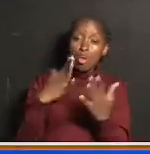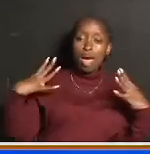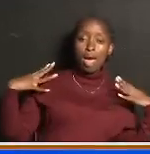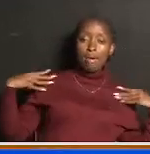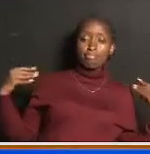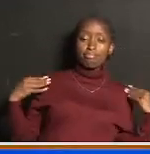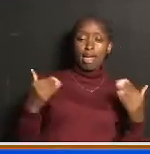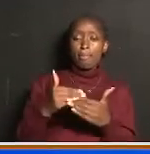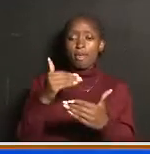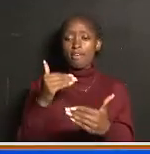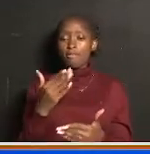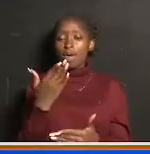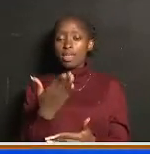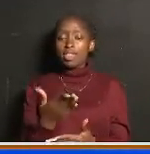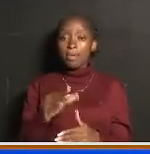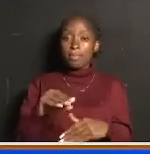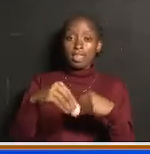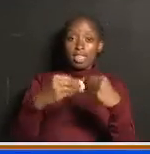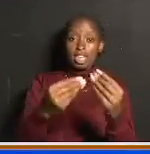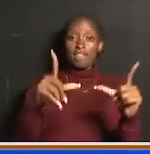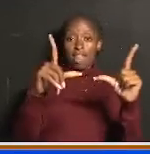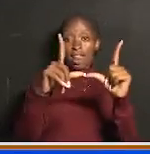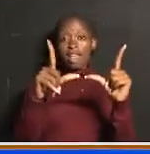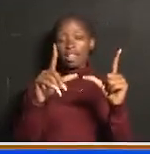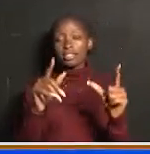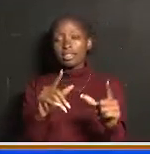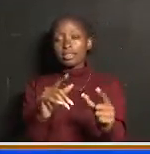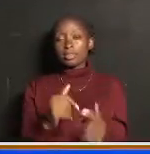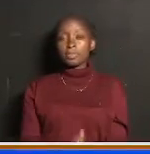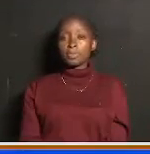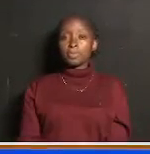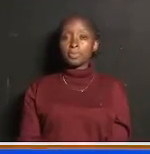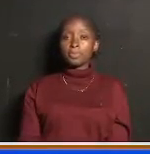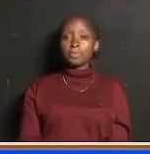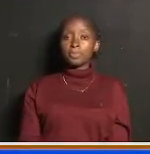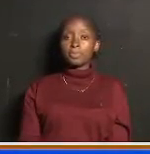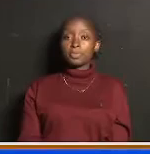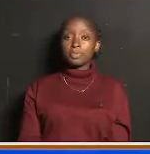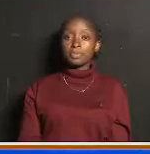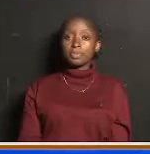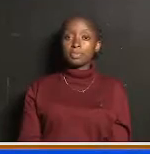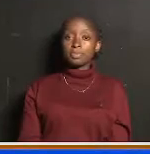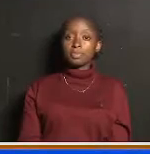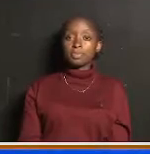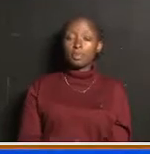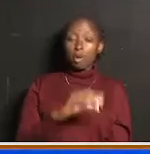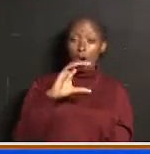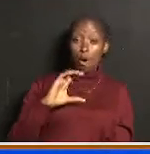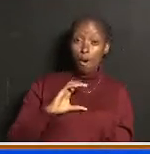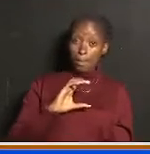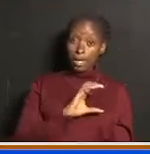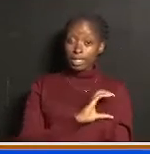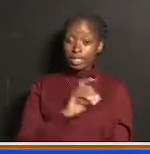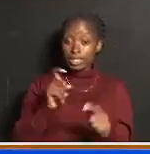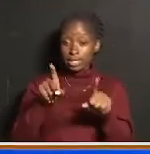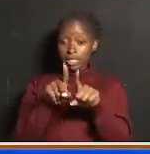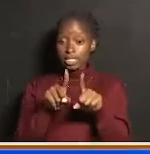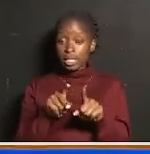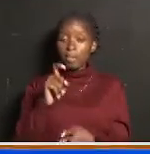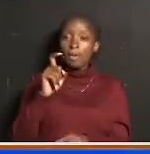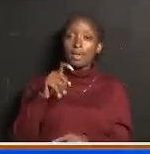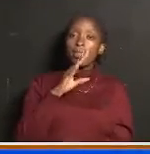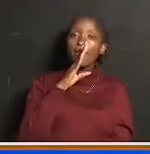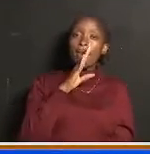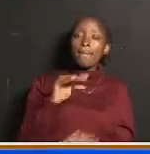they are given their license, Mr. Speaker. Further, the committee will also be required to develop legislative proposal